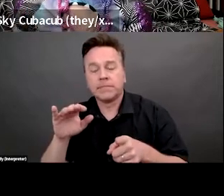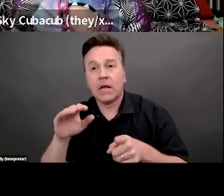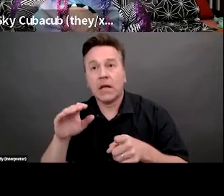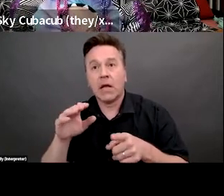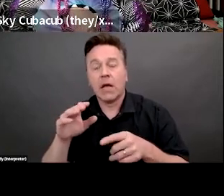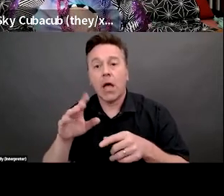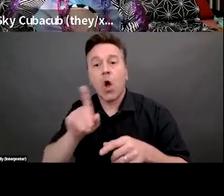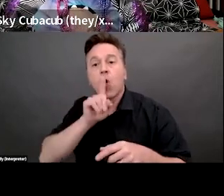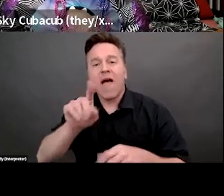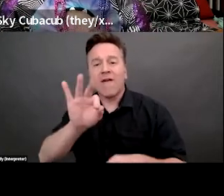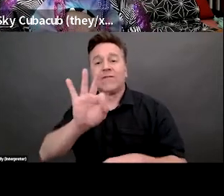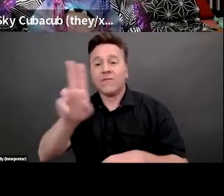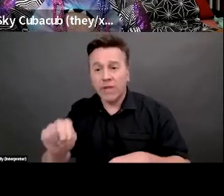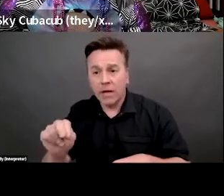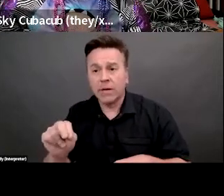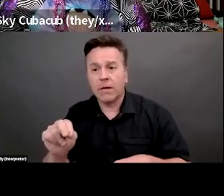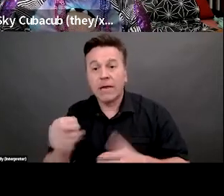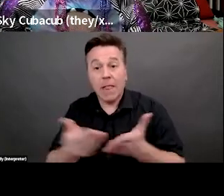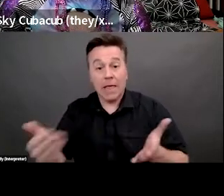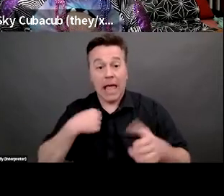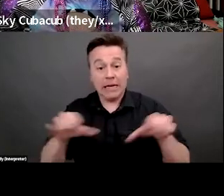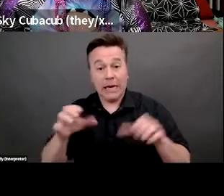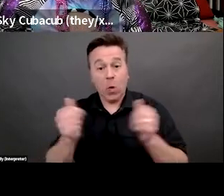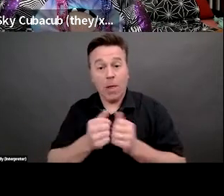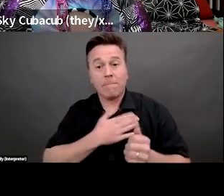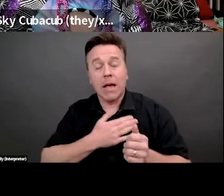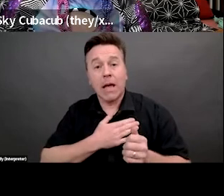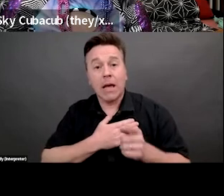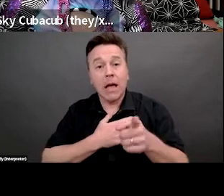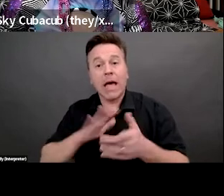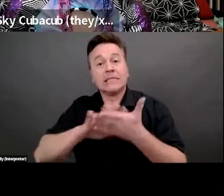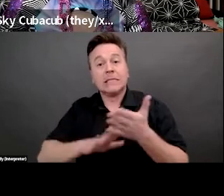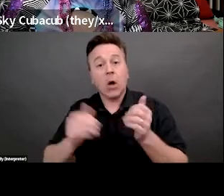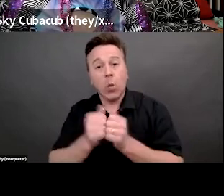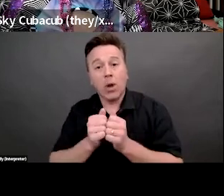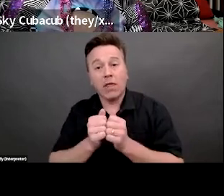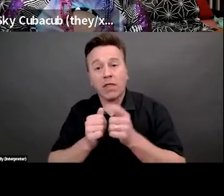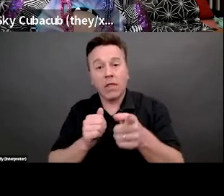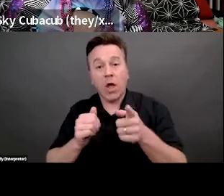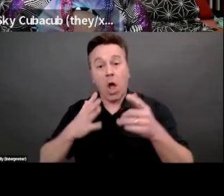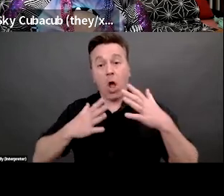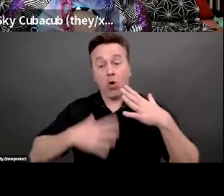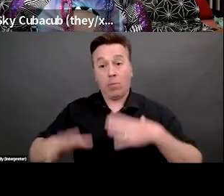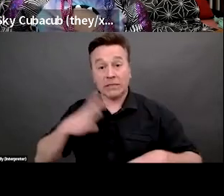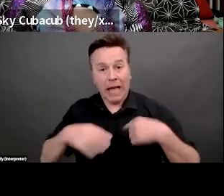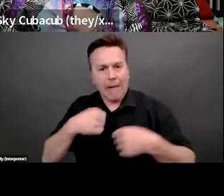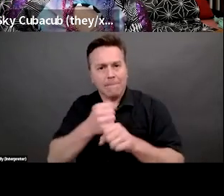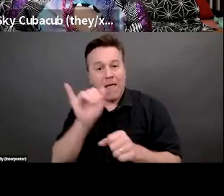like, really fun things that I did with my design with Rebirth Garments. So I made this